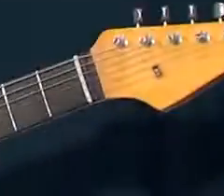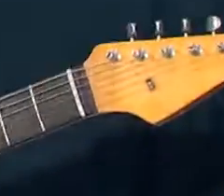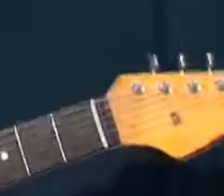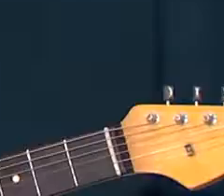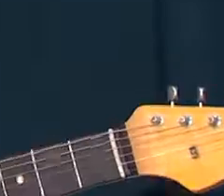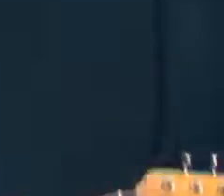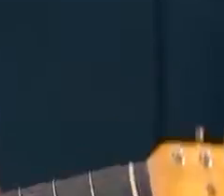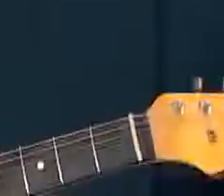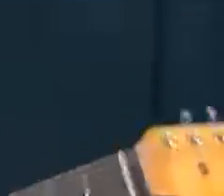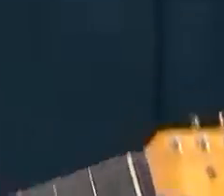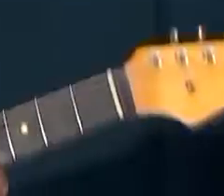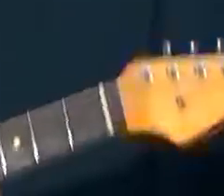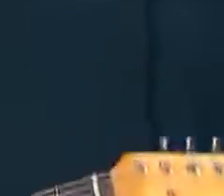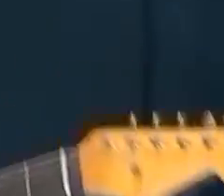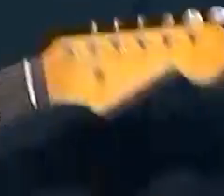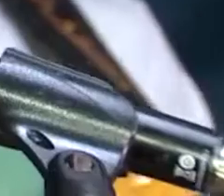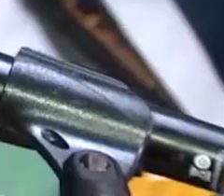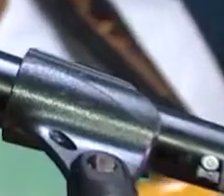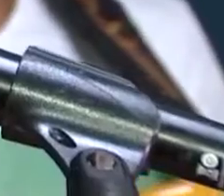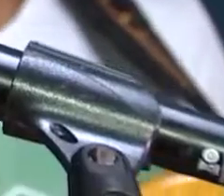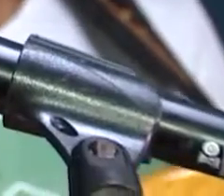My eyes close, but